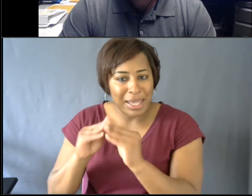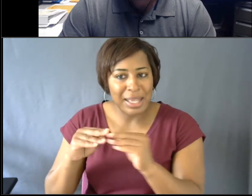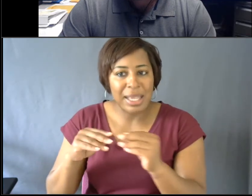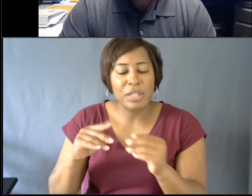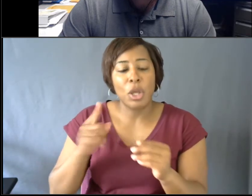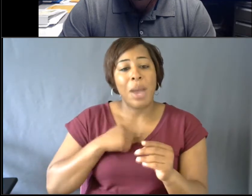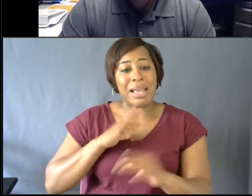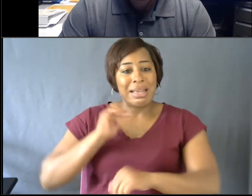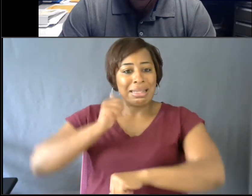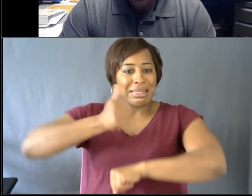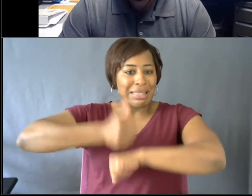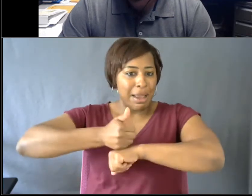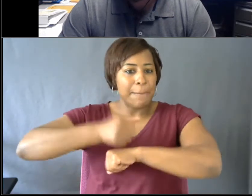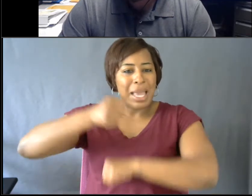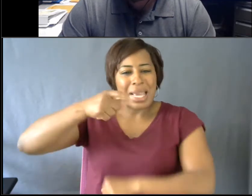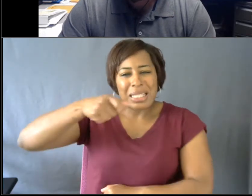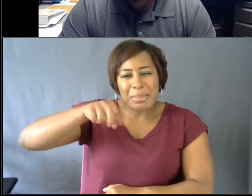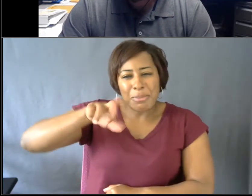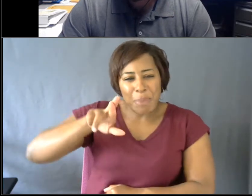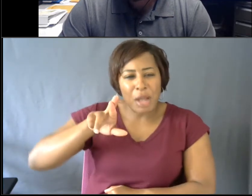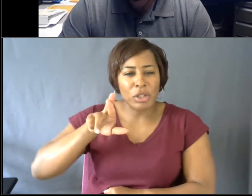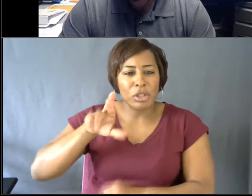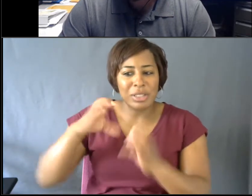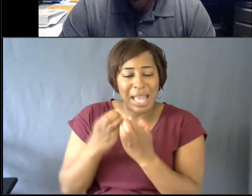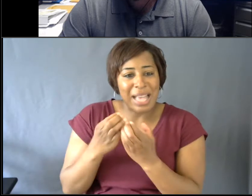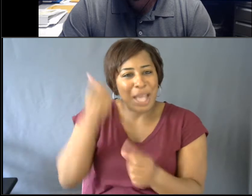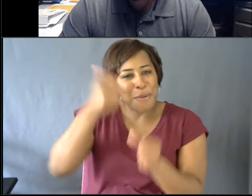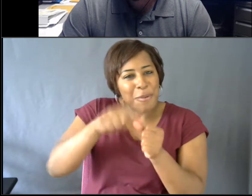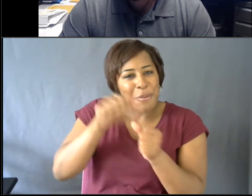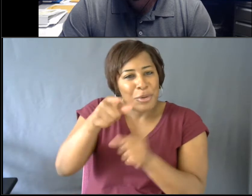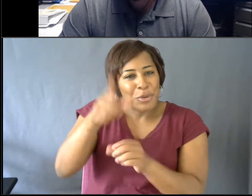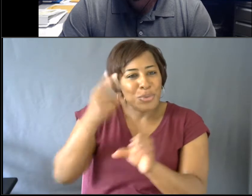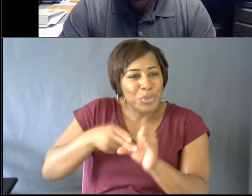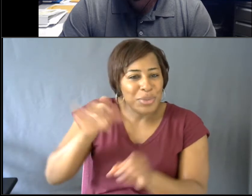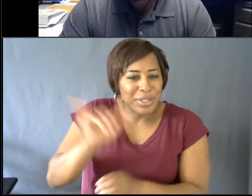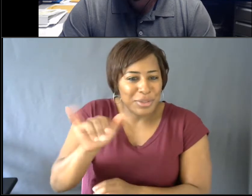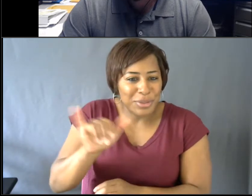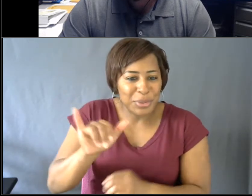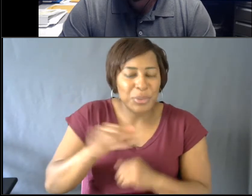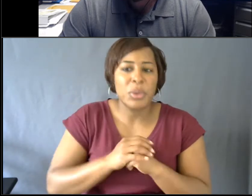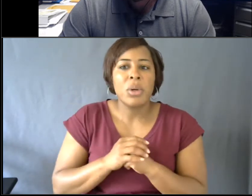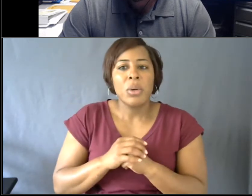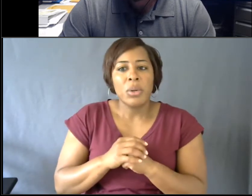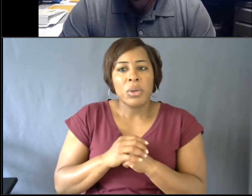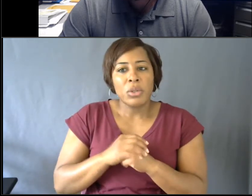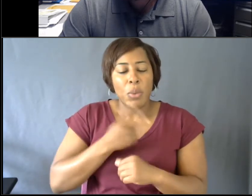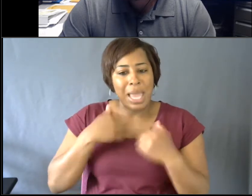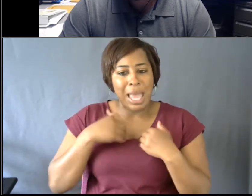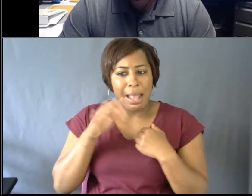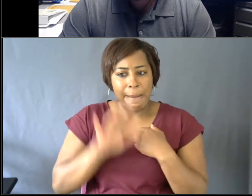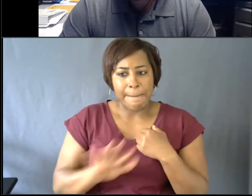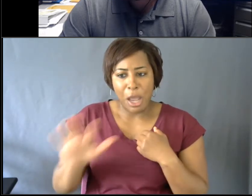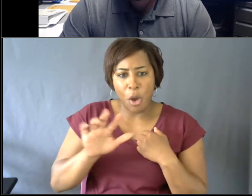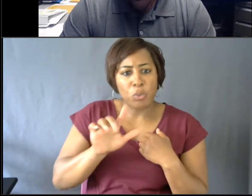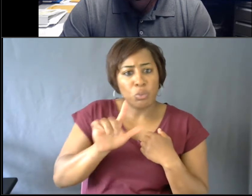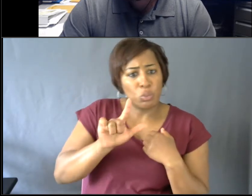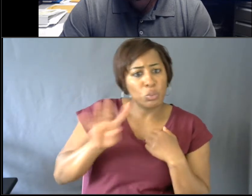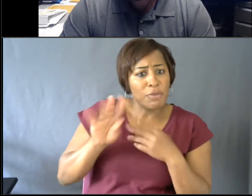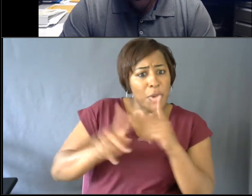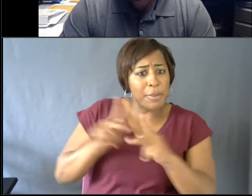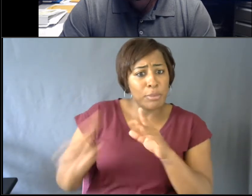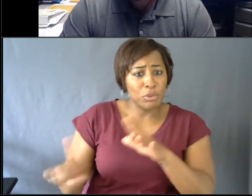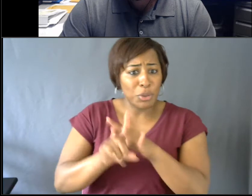presentation. And I remember you were there for the first one. And so we actually had about 24 people show up.